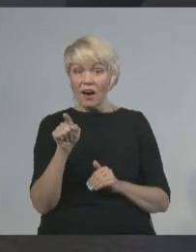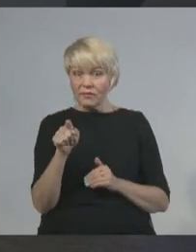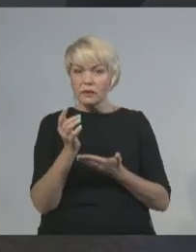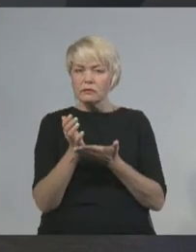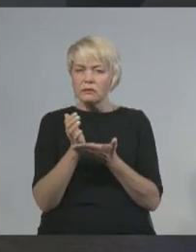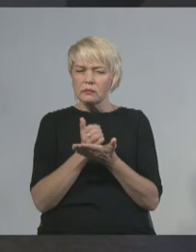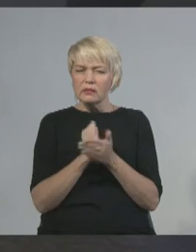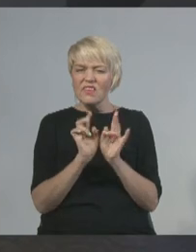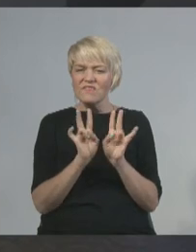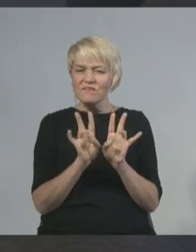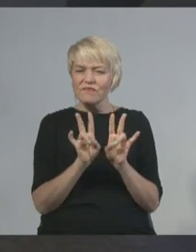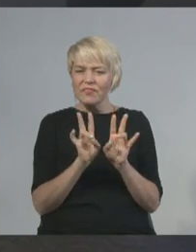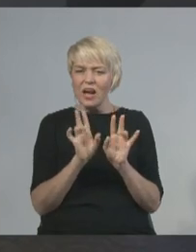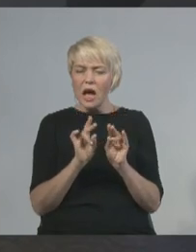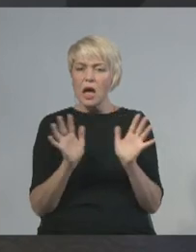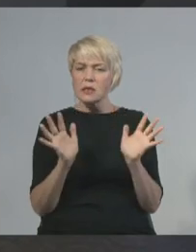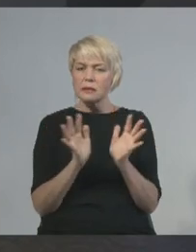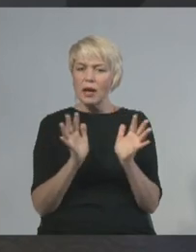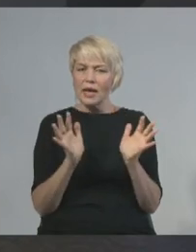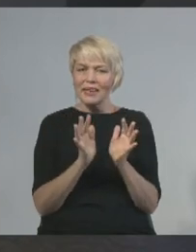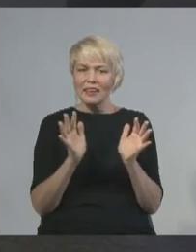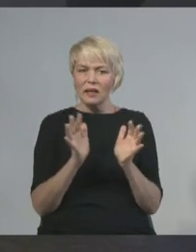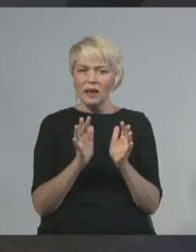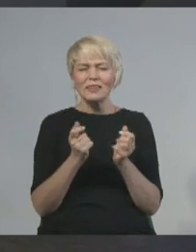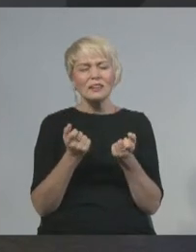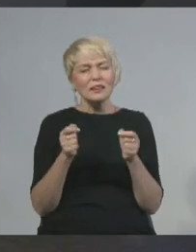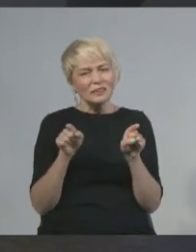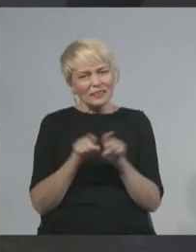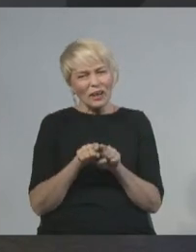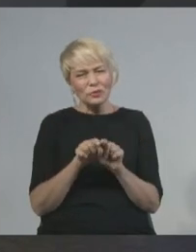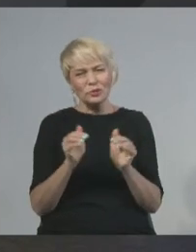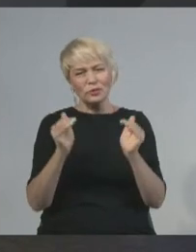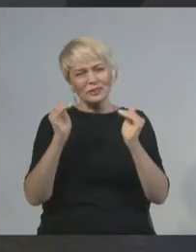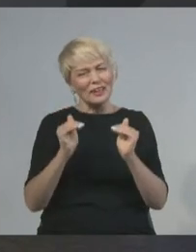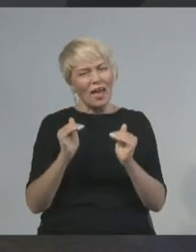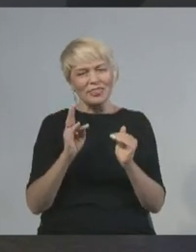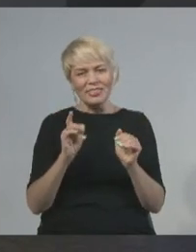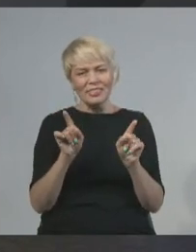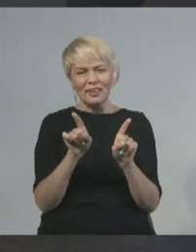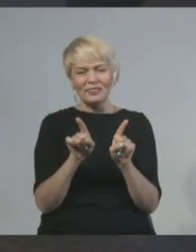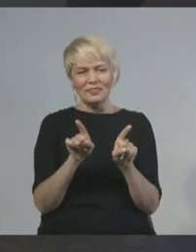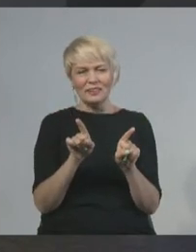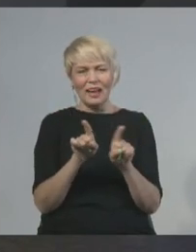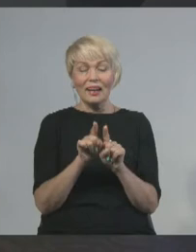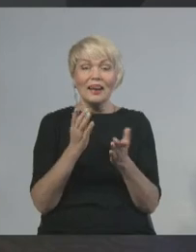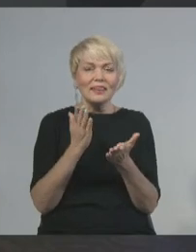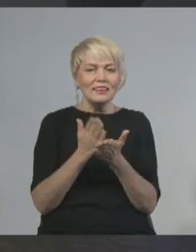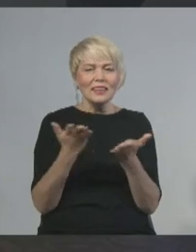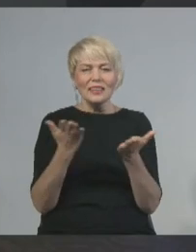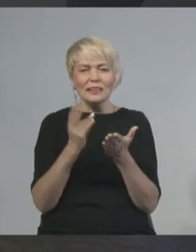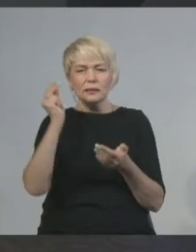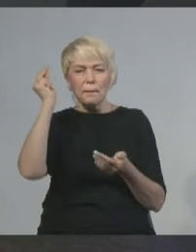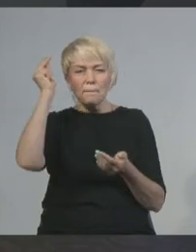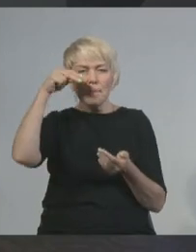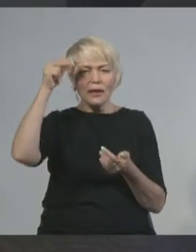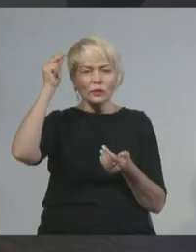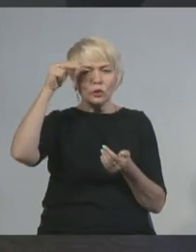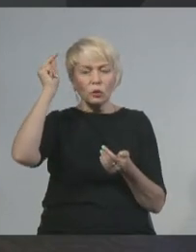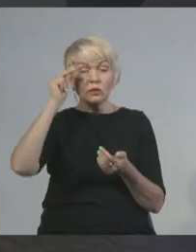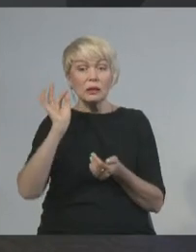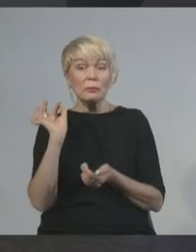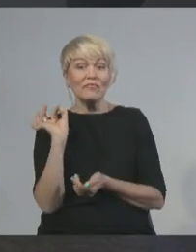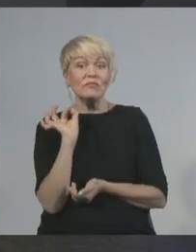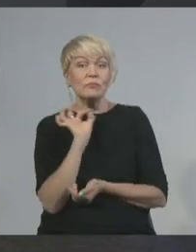lost a lot of their traffic you managed to retain your audience well you did but less than the